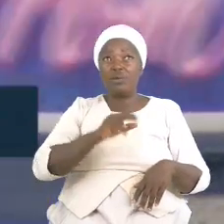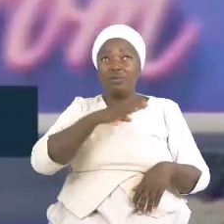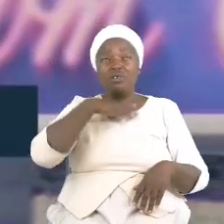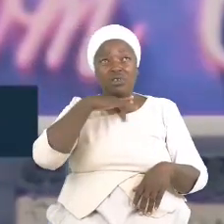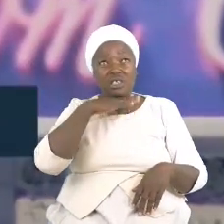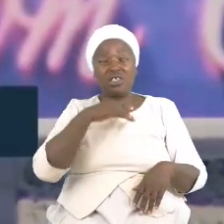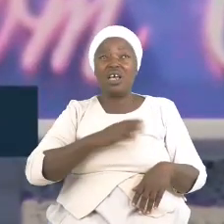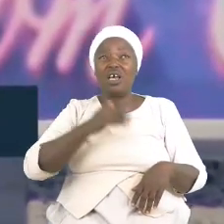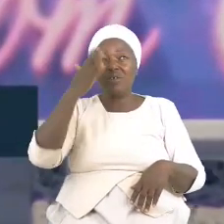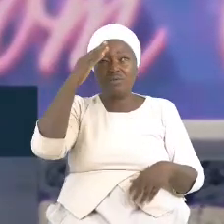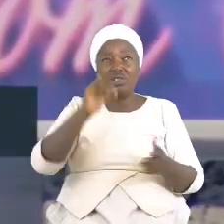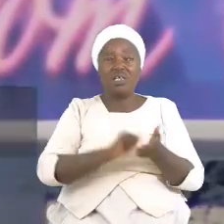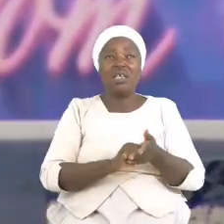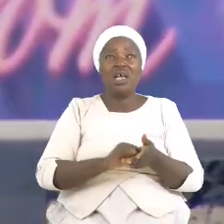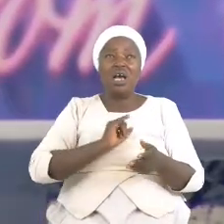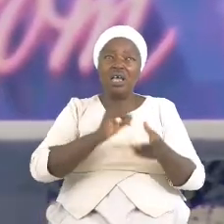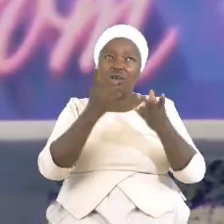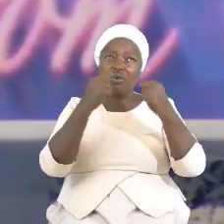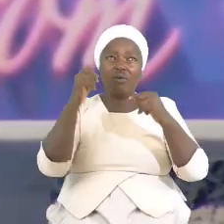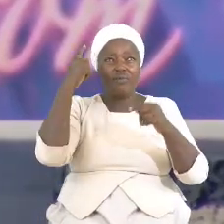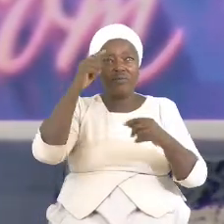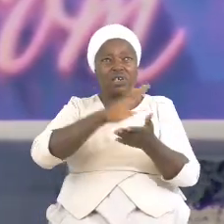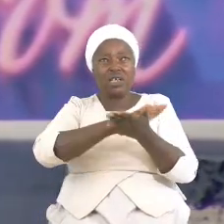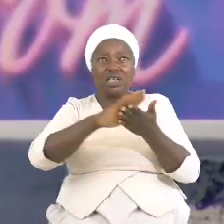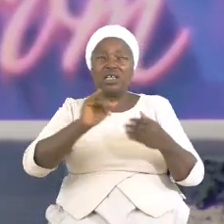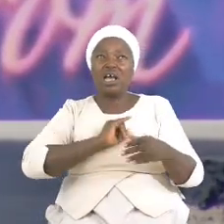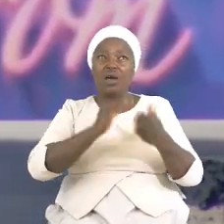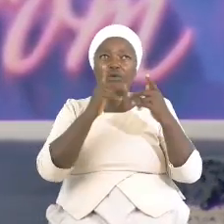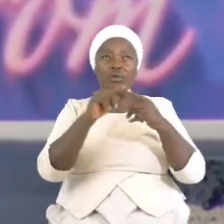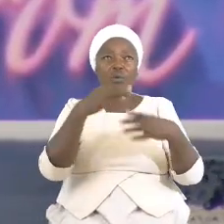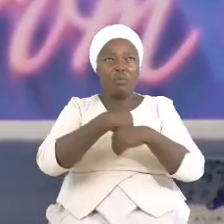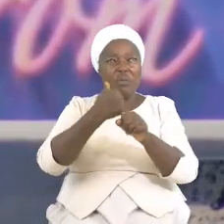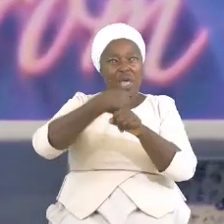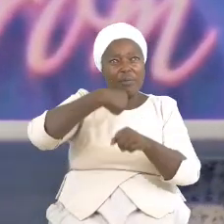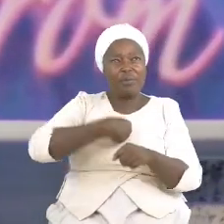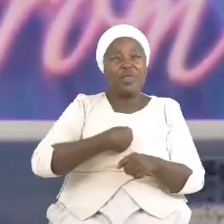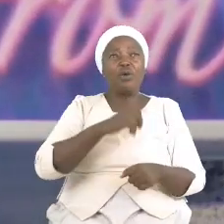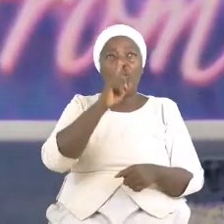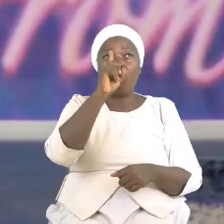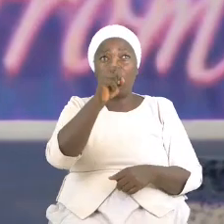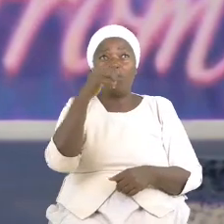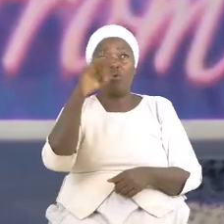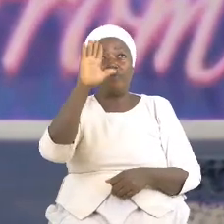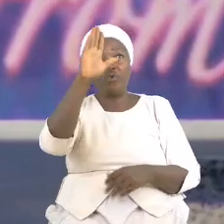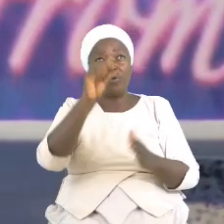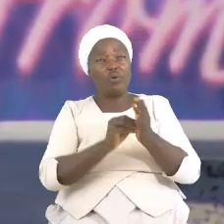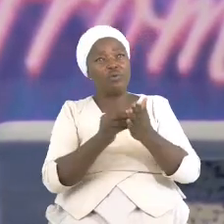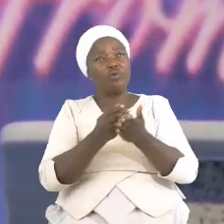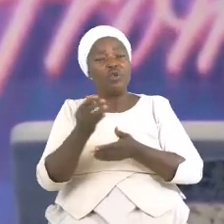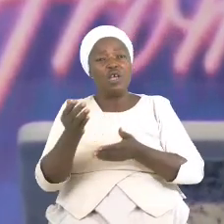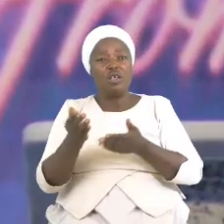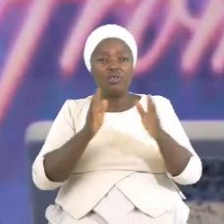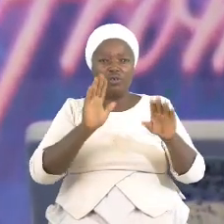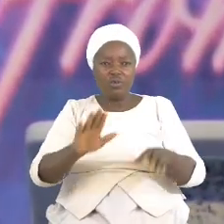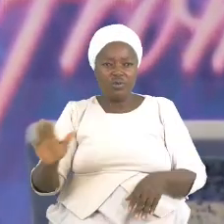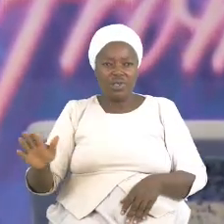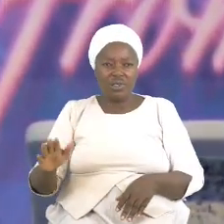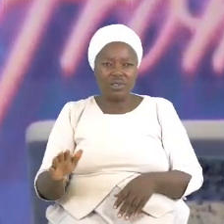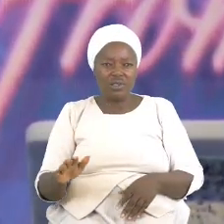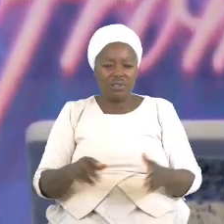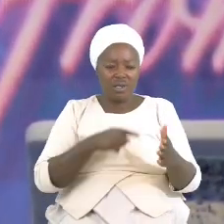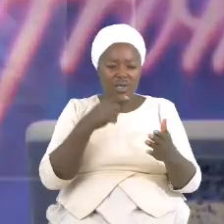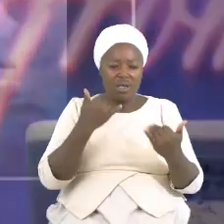I come for cleansing. I want you to make me one of your own children. Tonight, your salvation